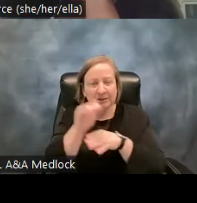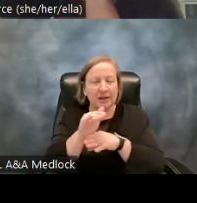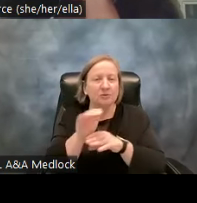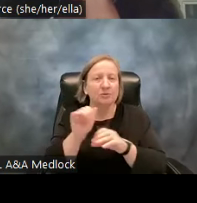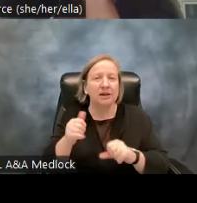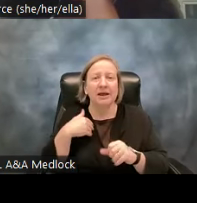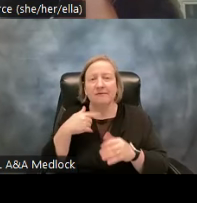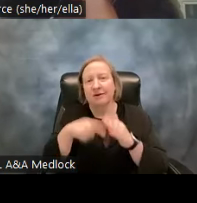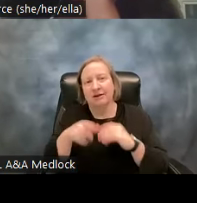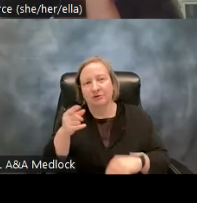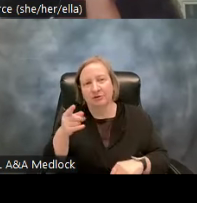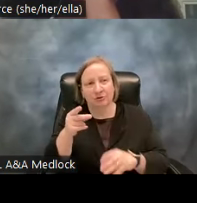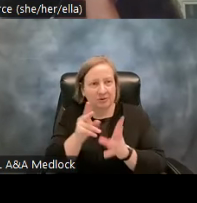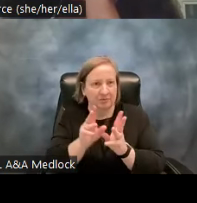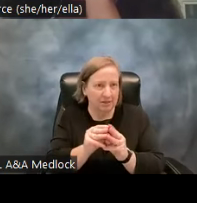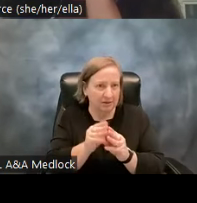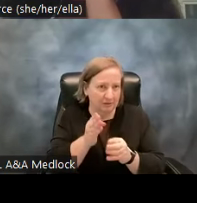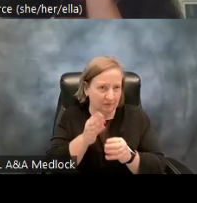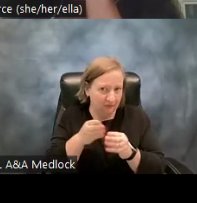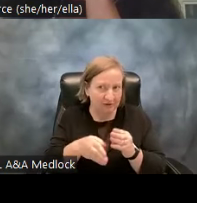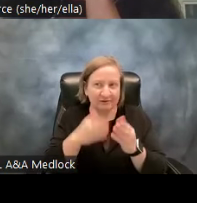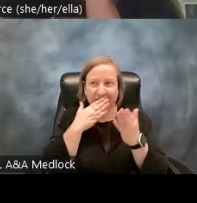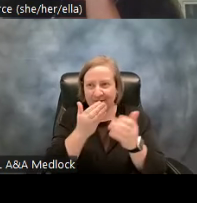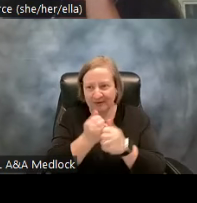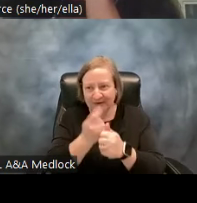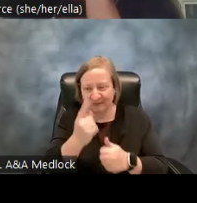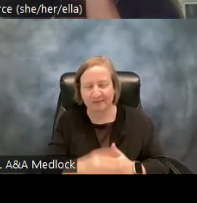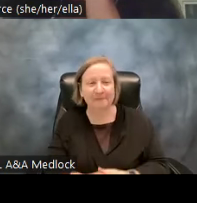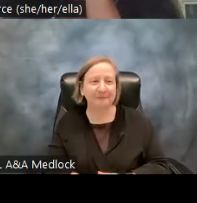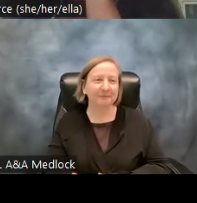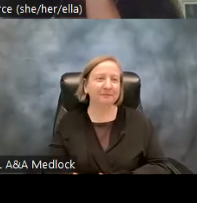Thursday's meeting to finish that up. So thanks, everybody.